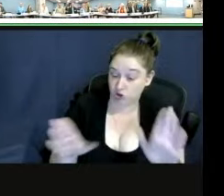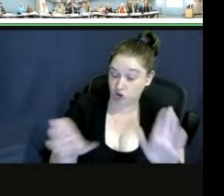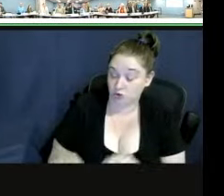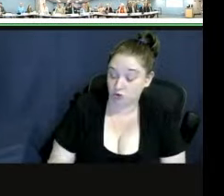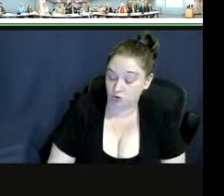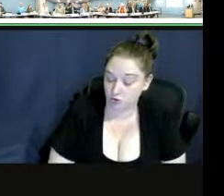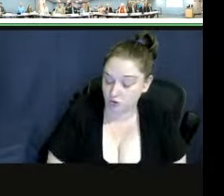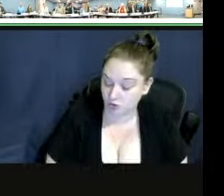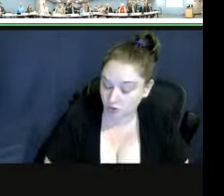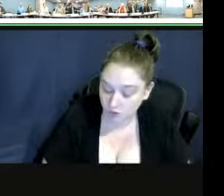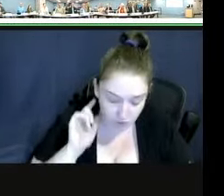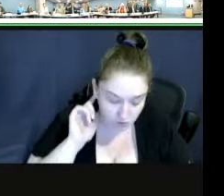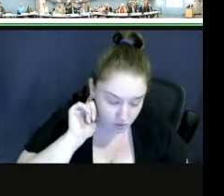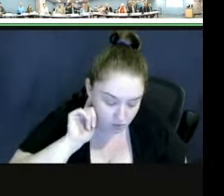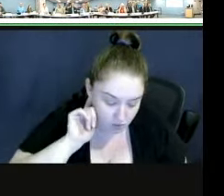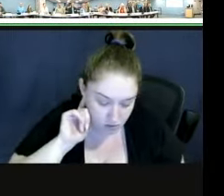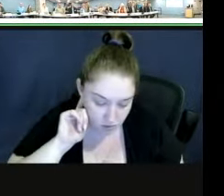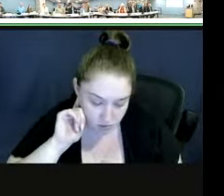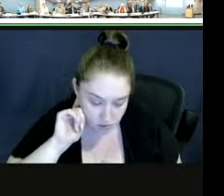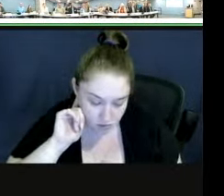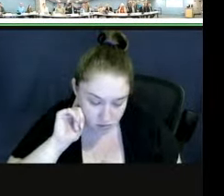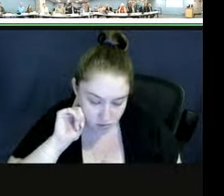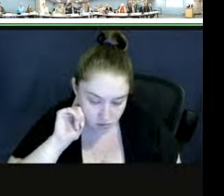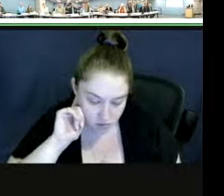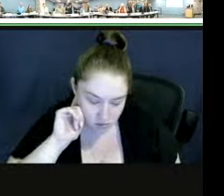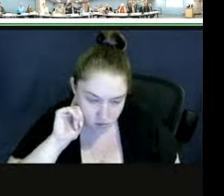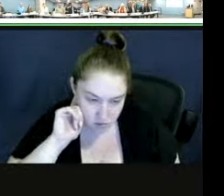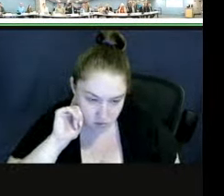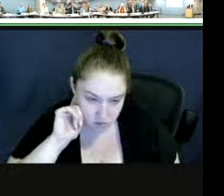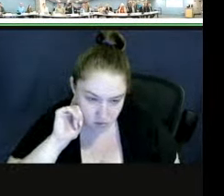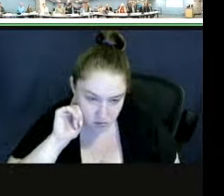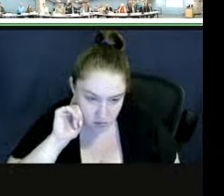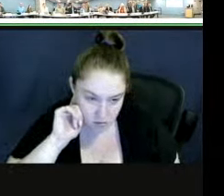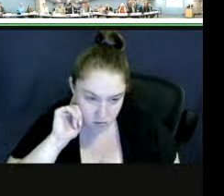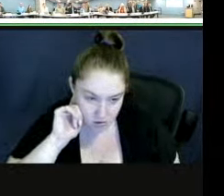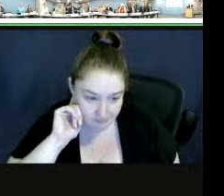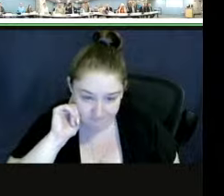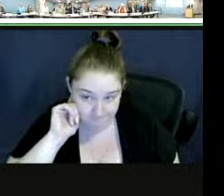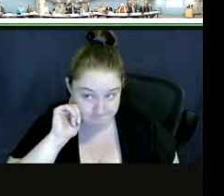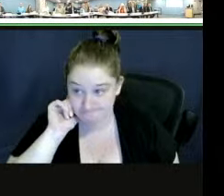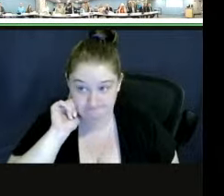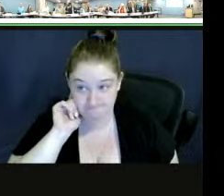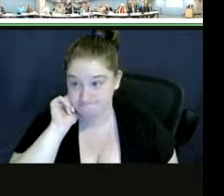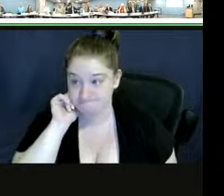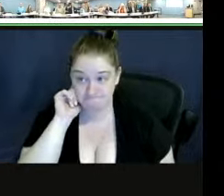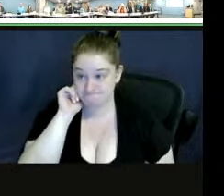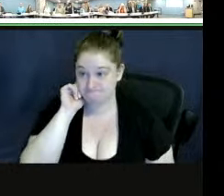injuries because property isn't maintained? That's certainly possible. Okay. Thank you.